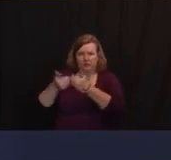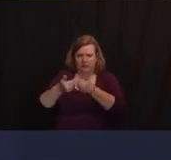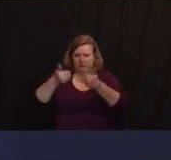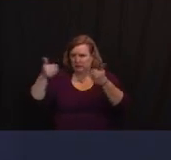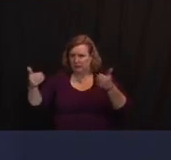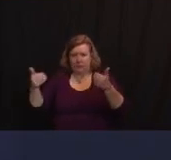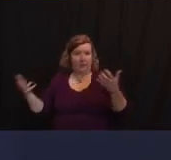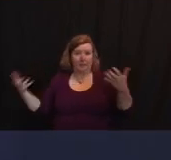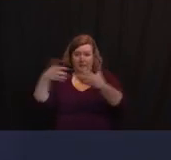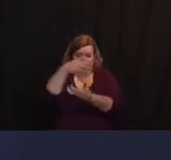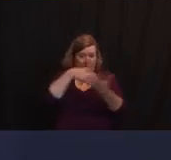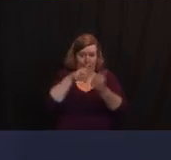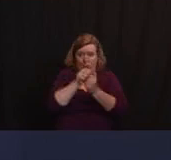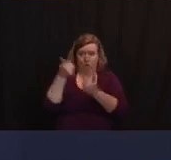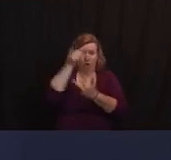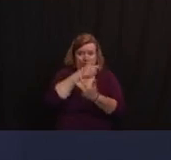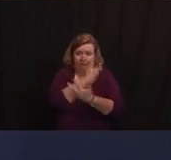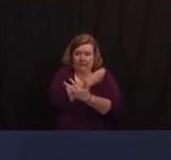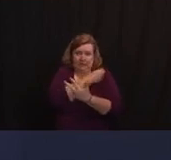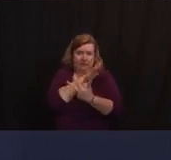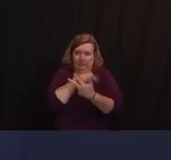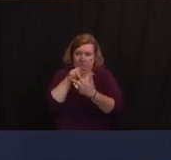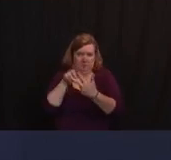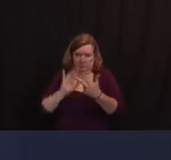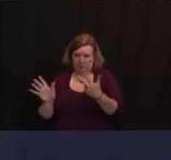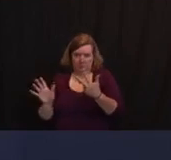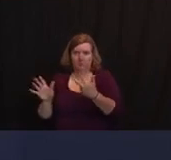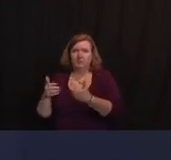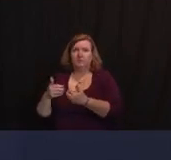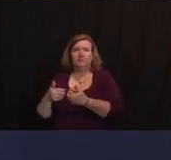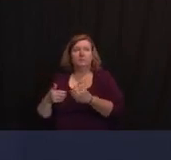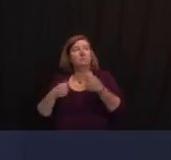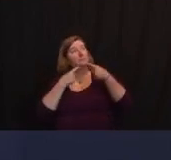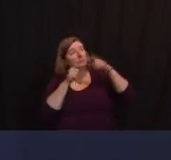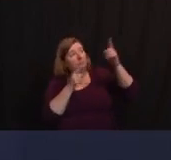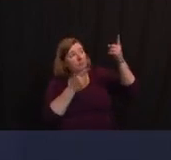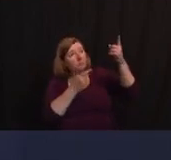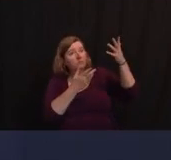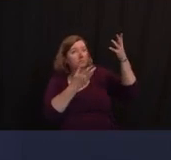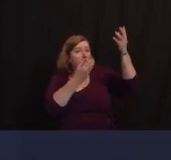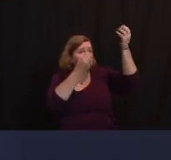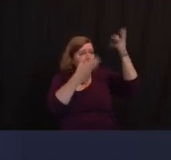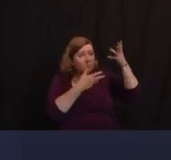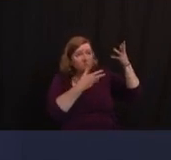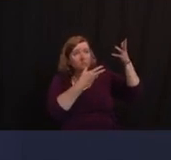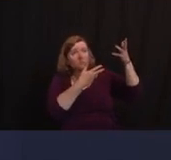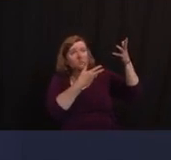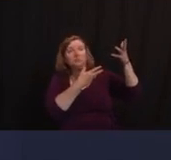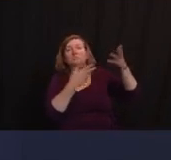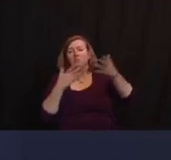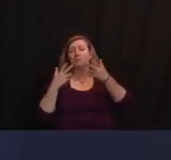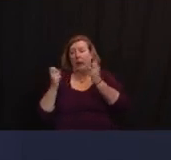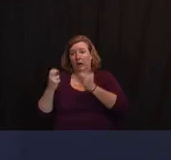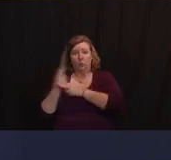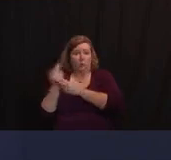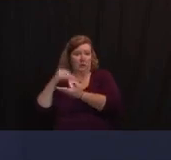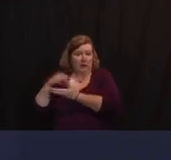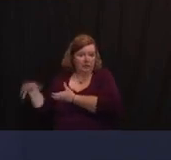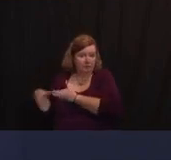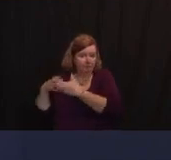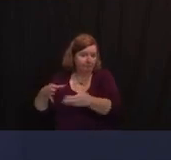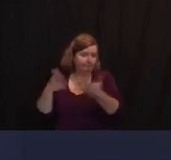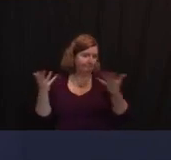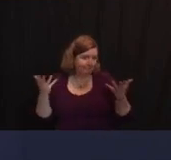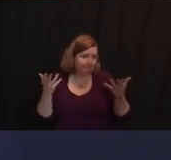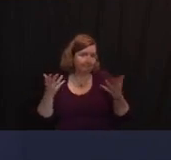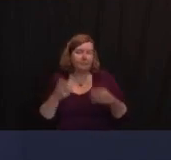time, but ready to be safely used when the pause is lifted. The state will not be receiving